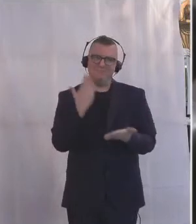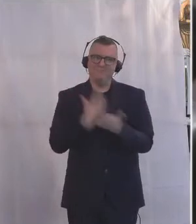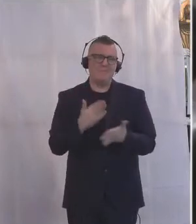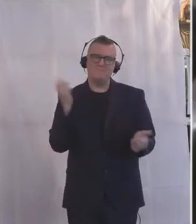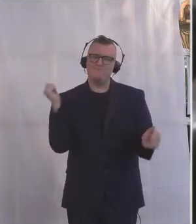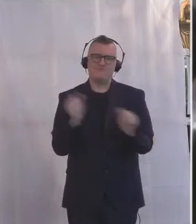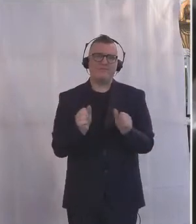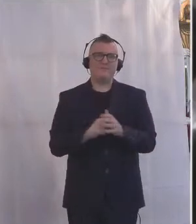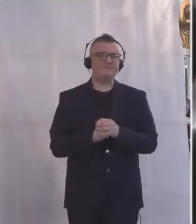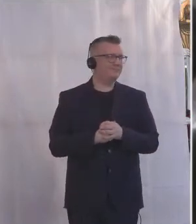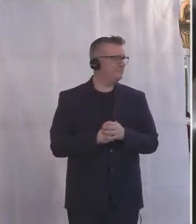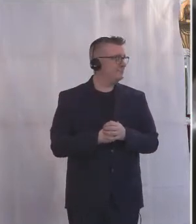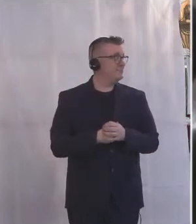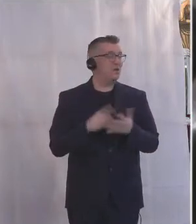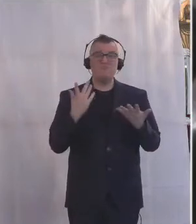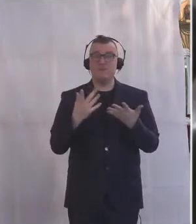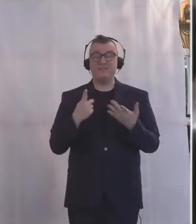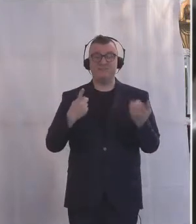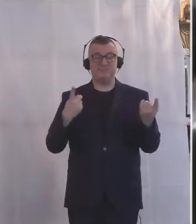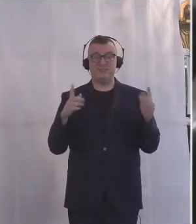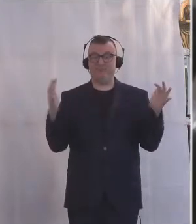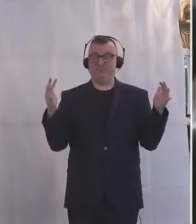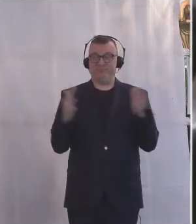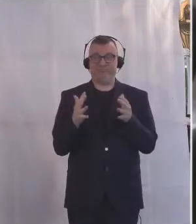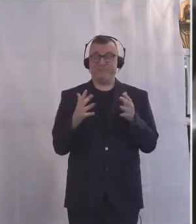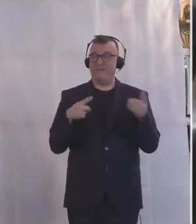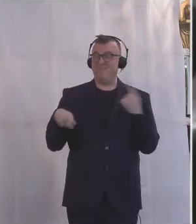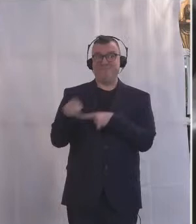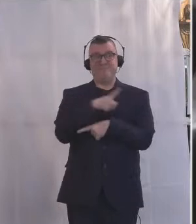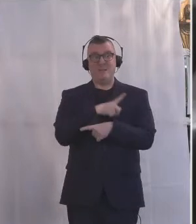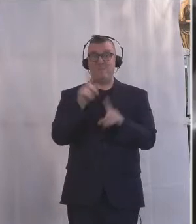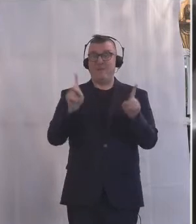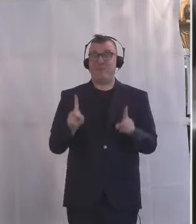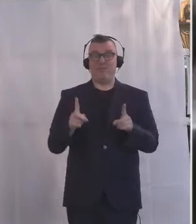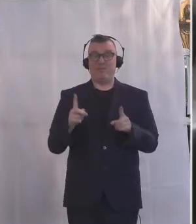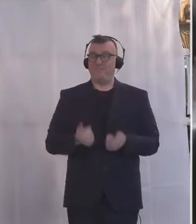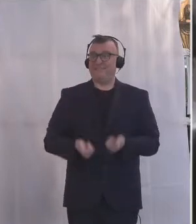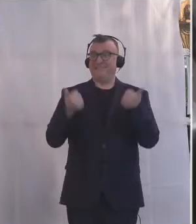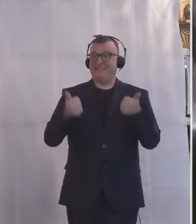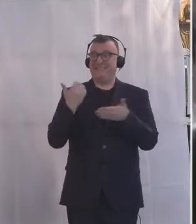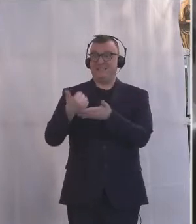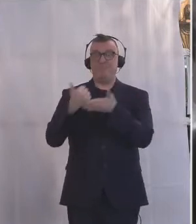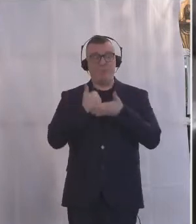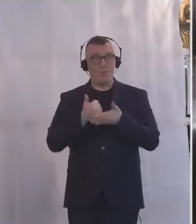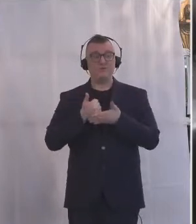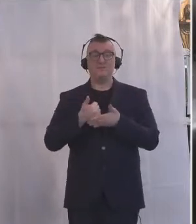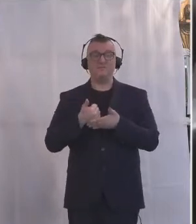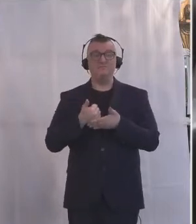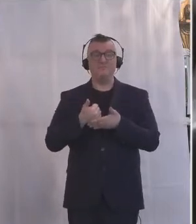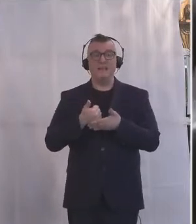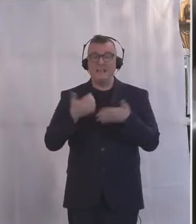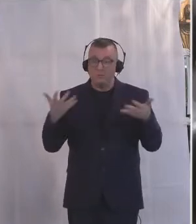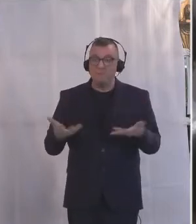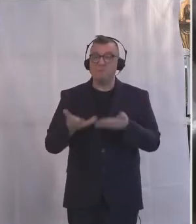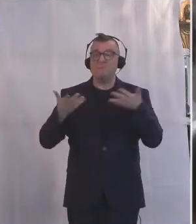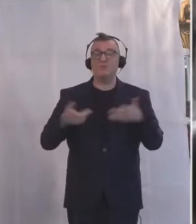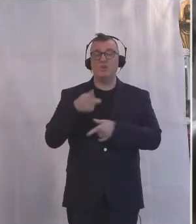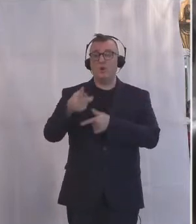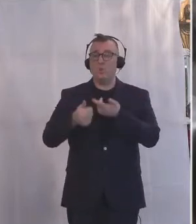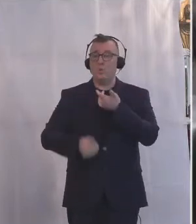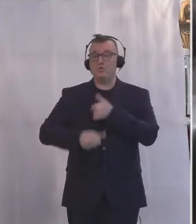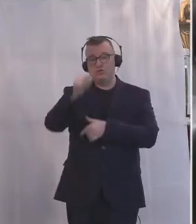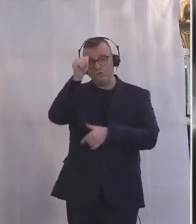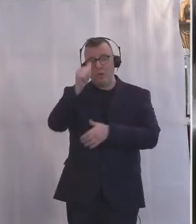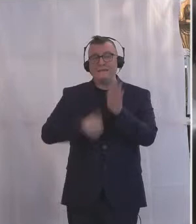quick, just surround yourself with incredible people. They will lift you up, they will help you on your journey, they will give you the knowledge and skill